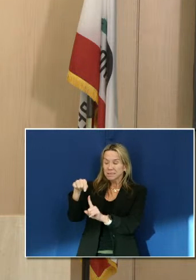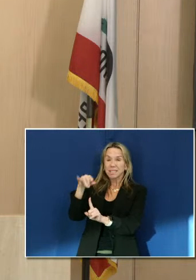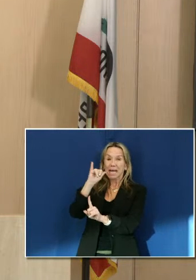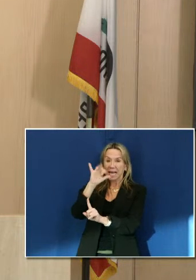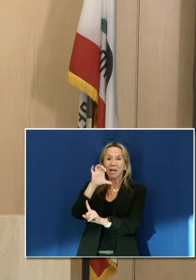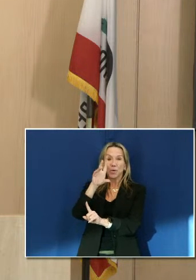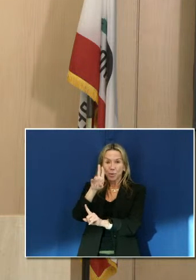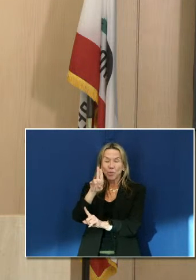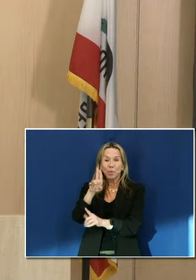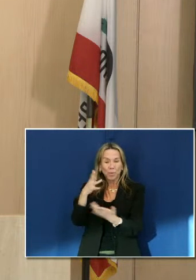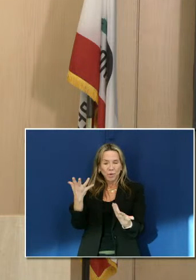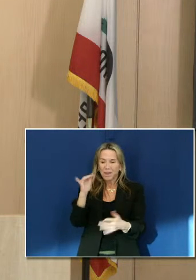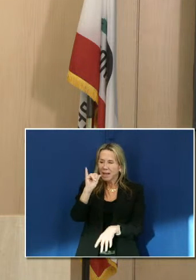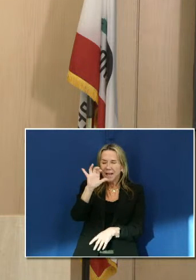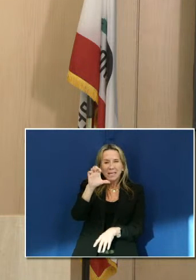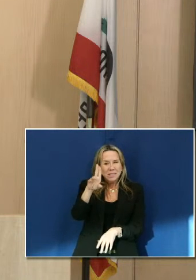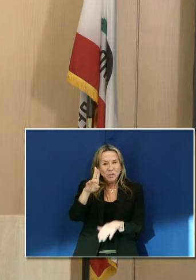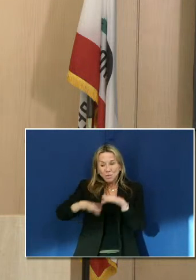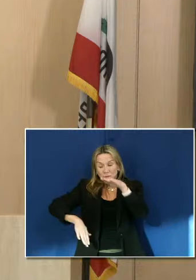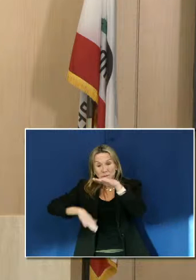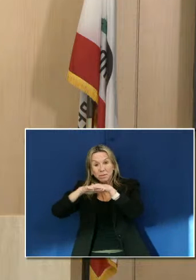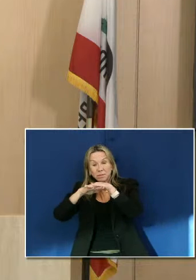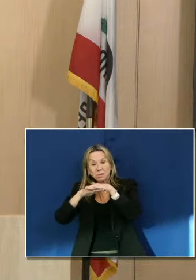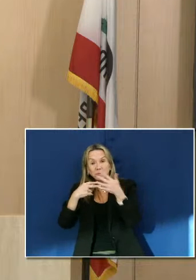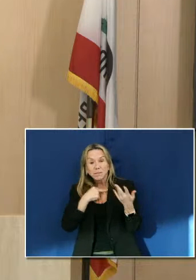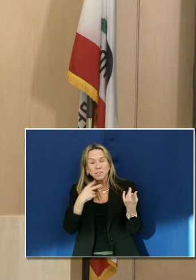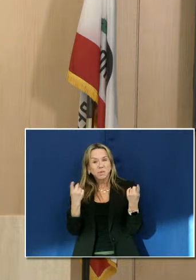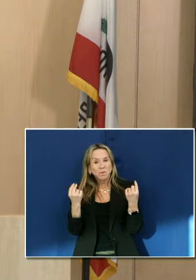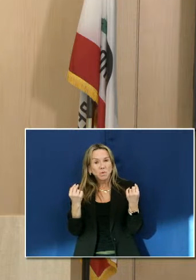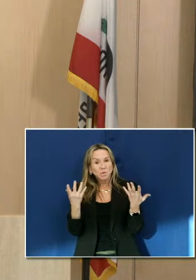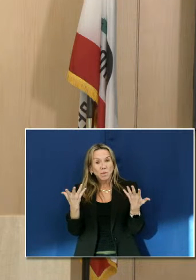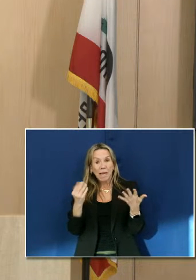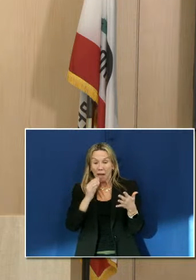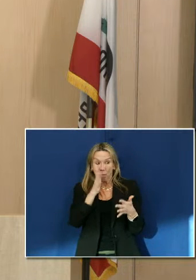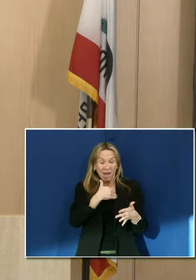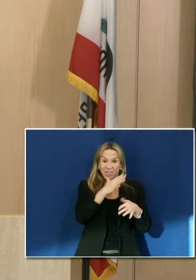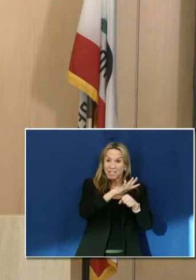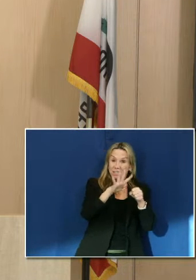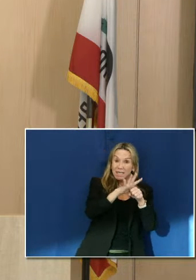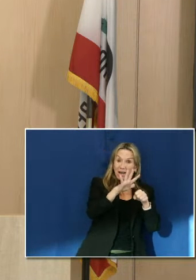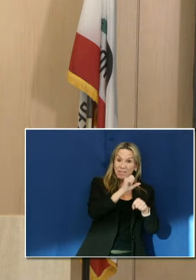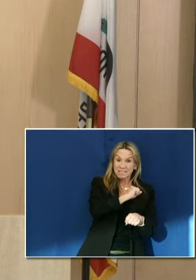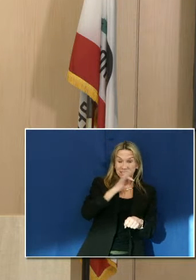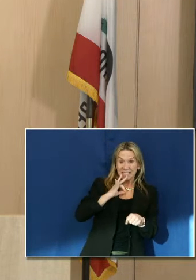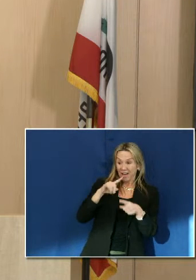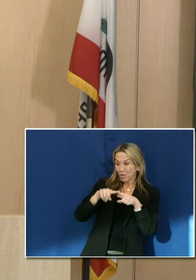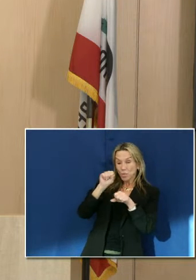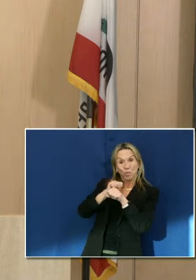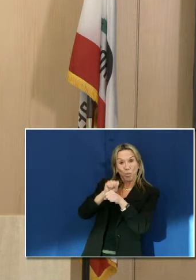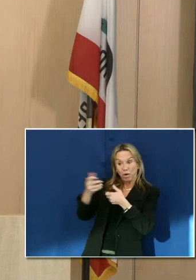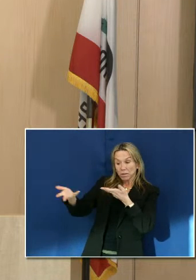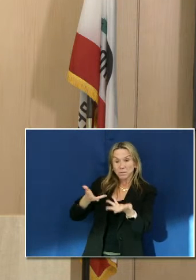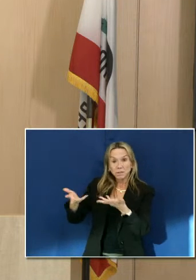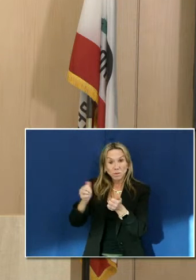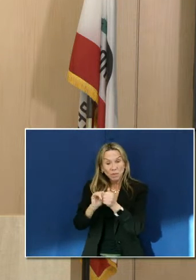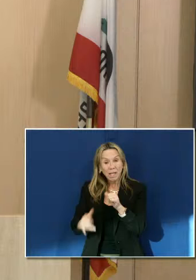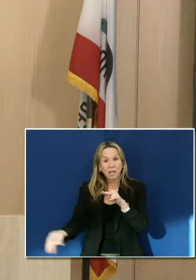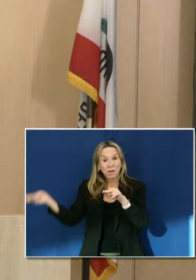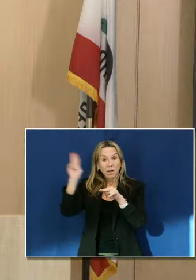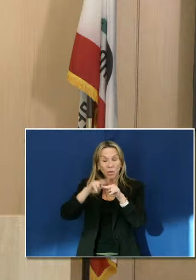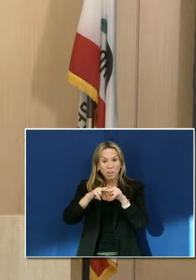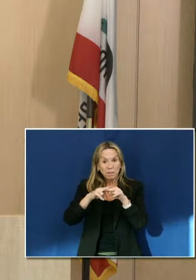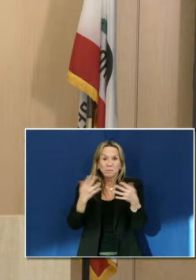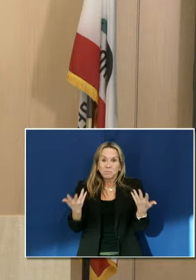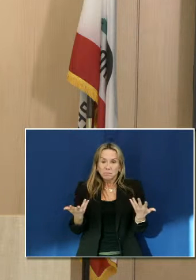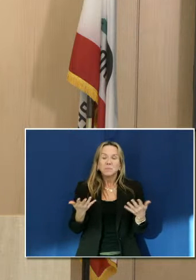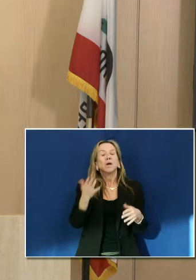We're concerned with ICU capacity, and we're concerned with staffing. Staffing across all beds, for sure, but especially within